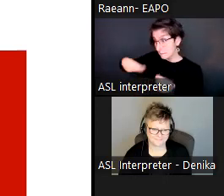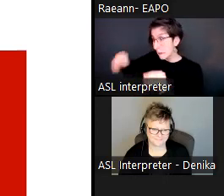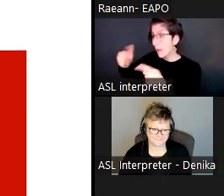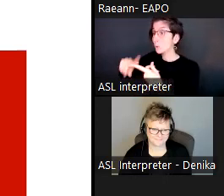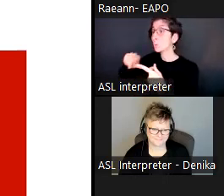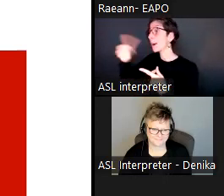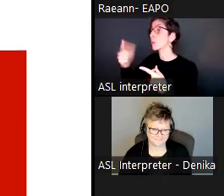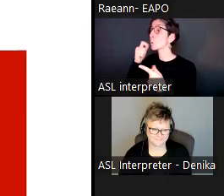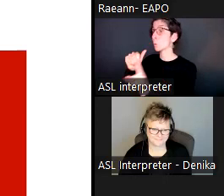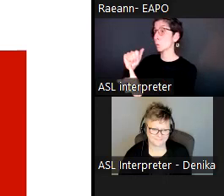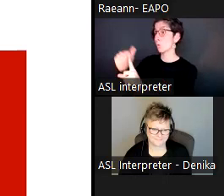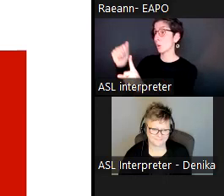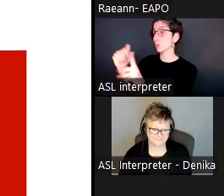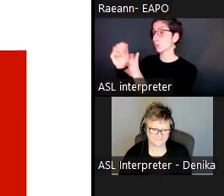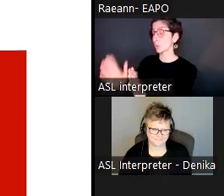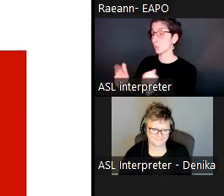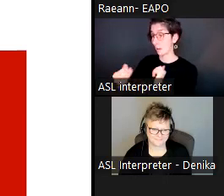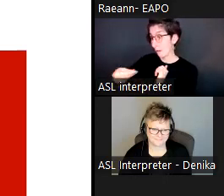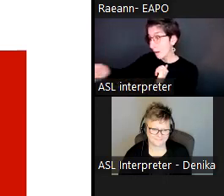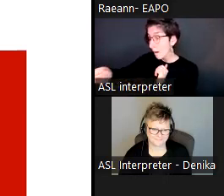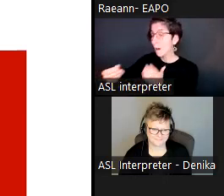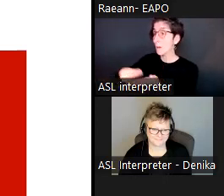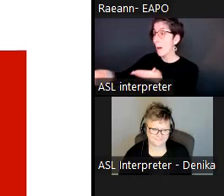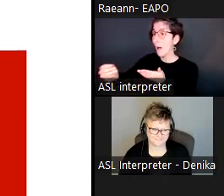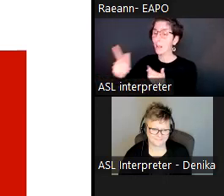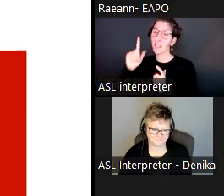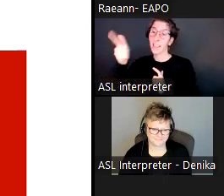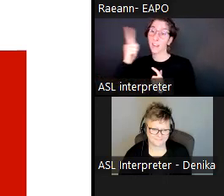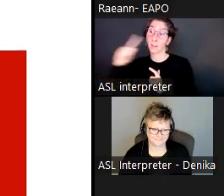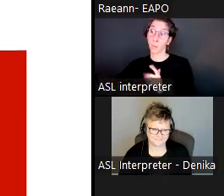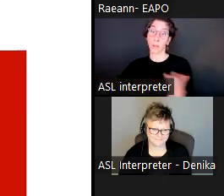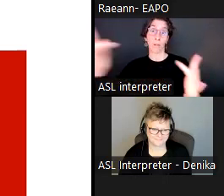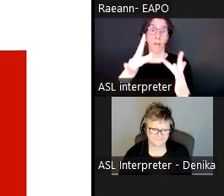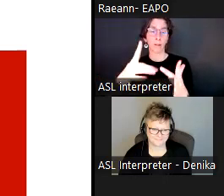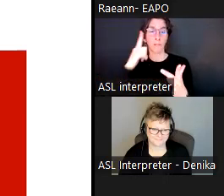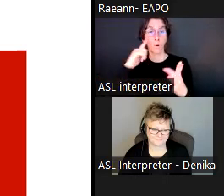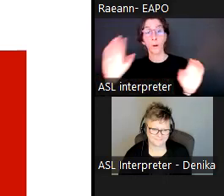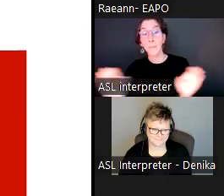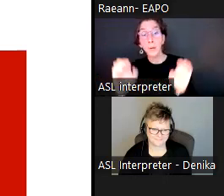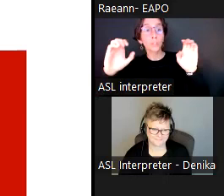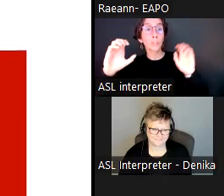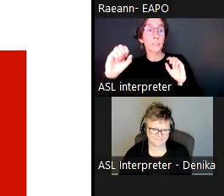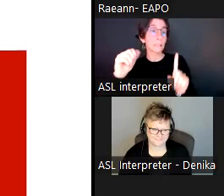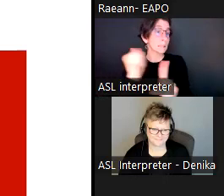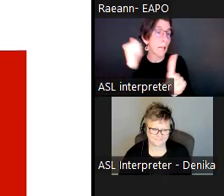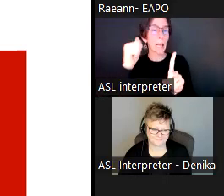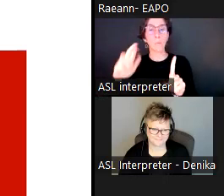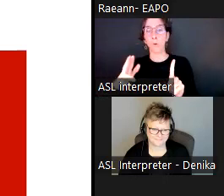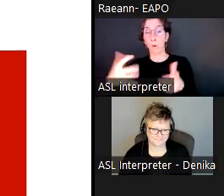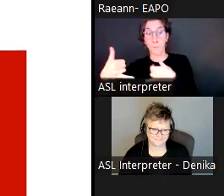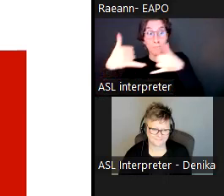to fraud you for a prize scam, an emergency scam, identity theft.